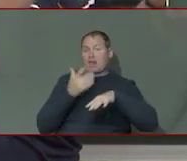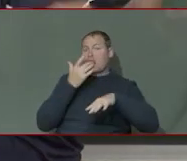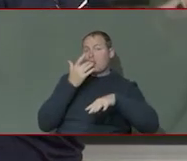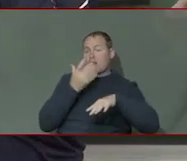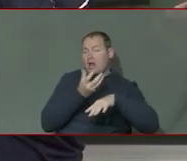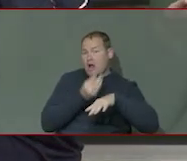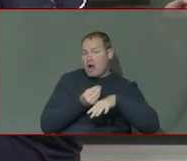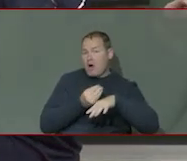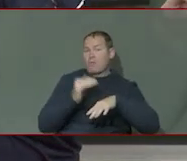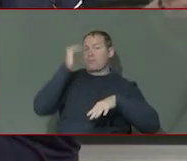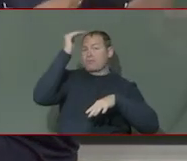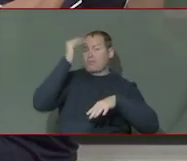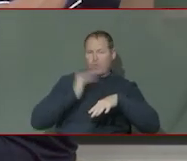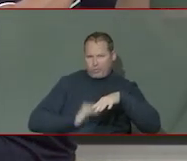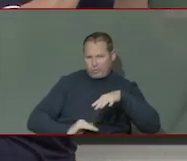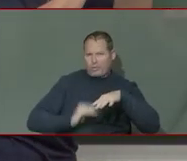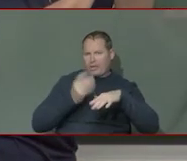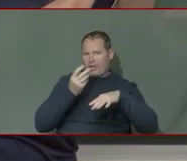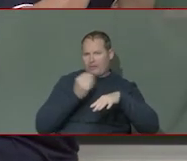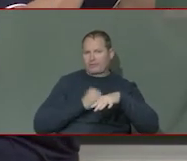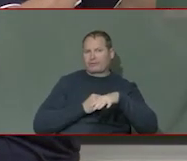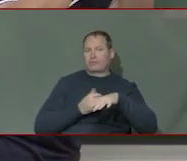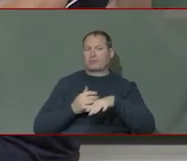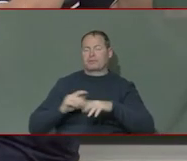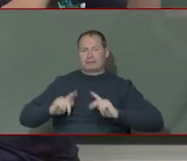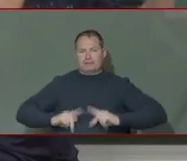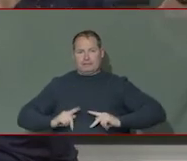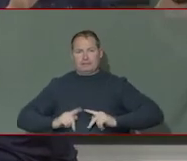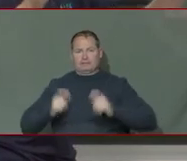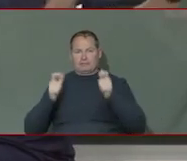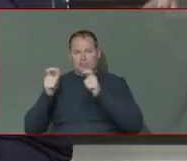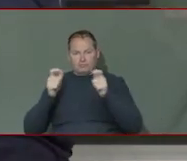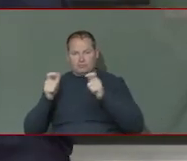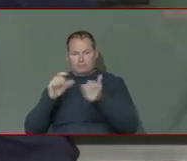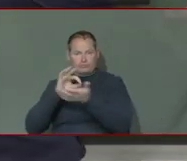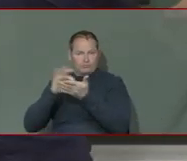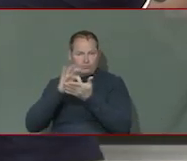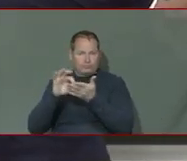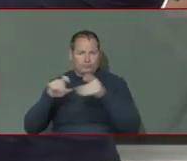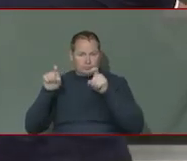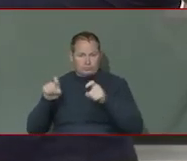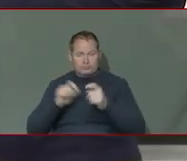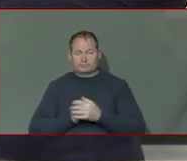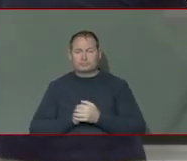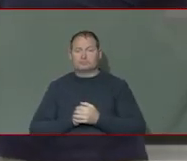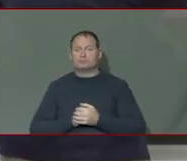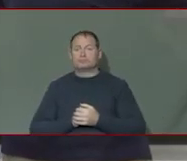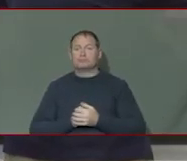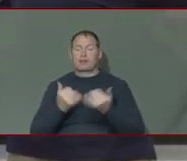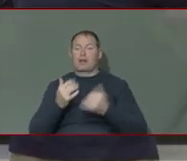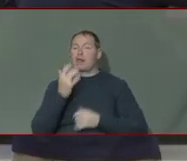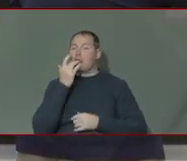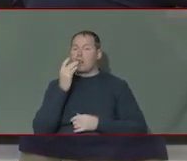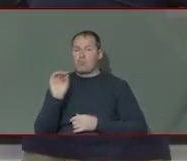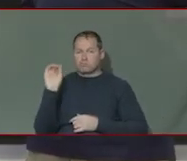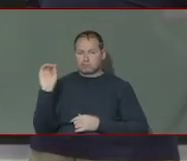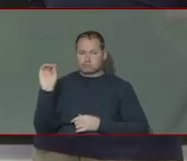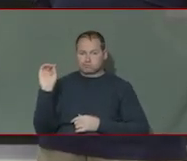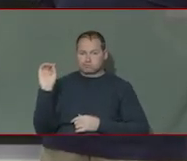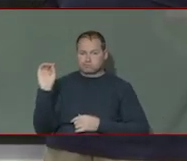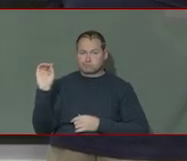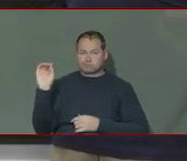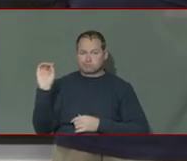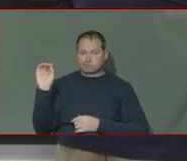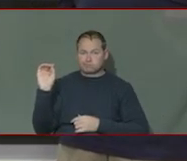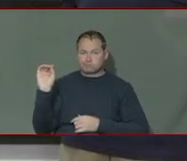much or too little. But the kidneys must see to it that it's just right. So now the salts are in here. All of the